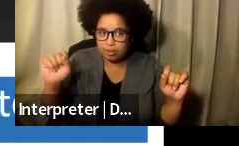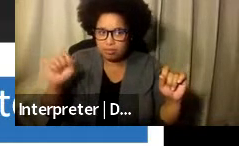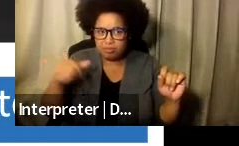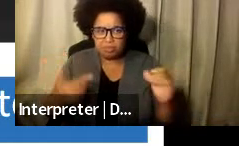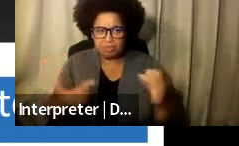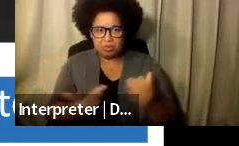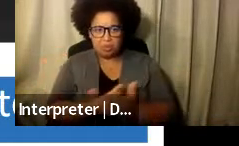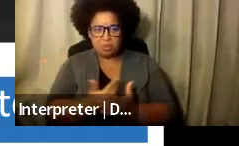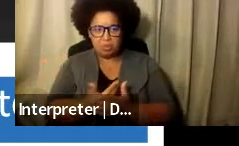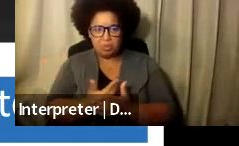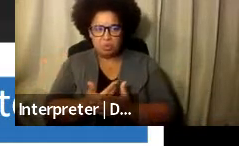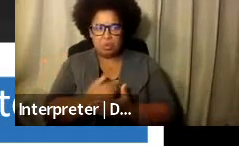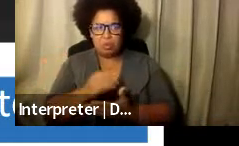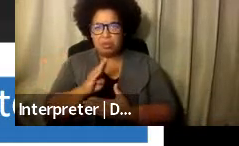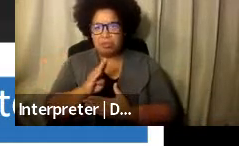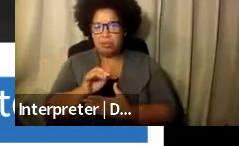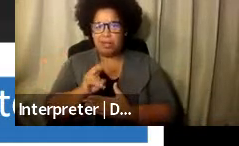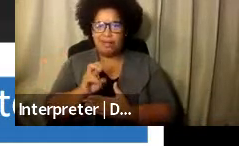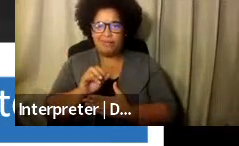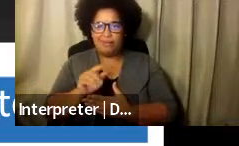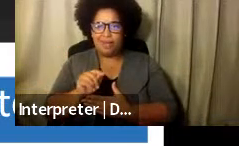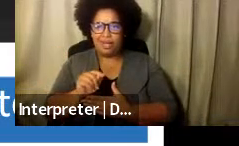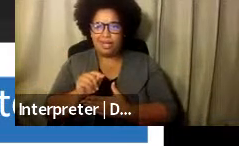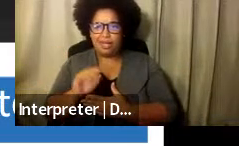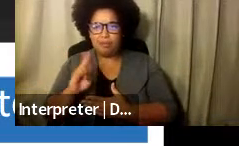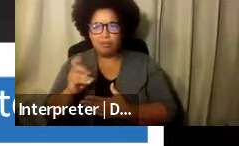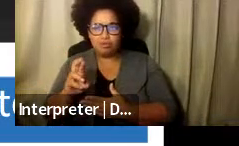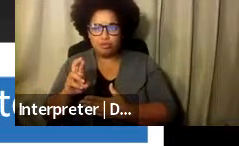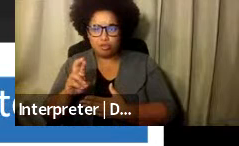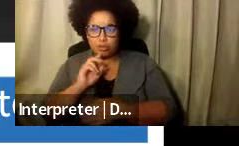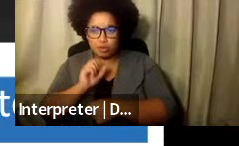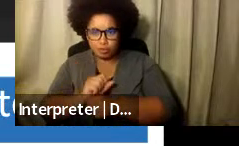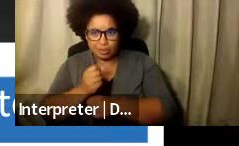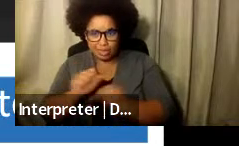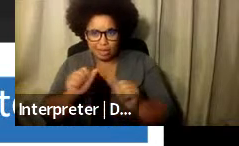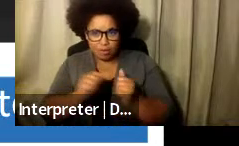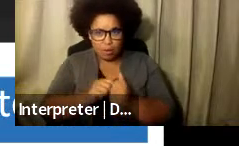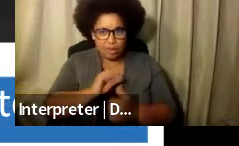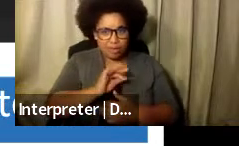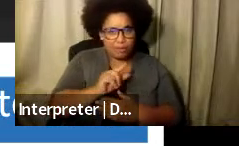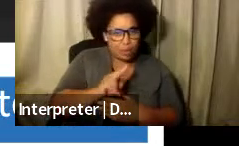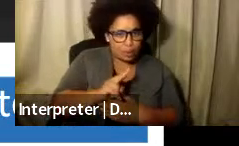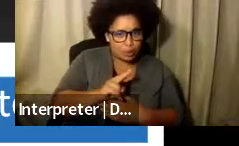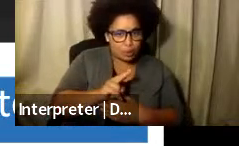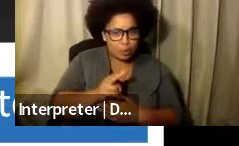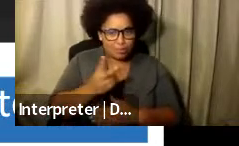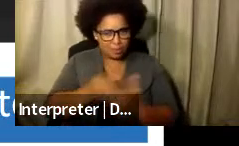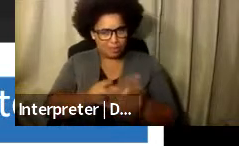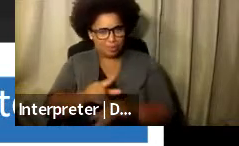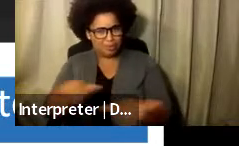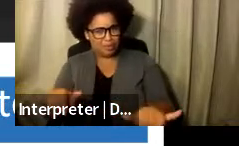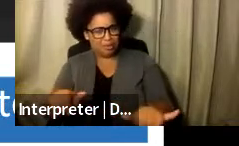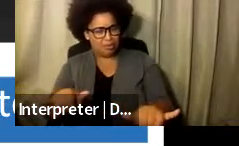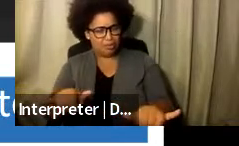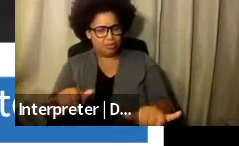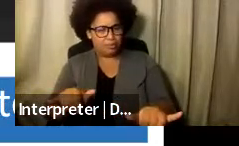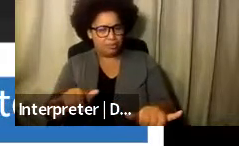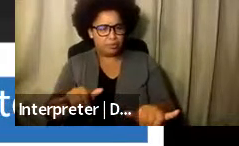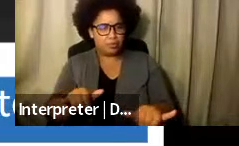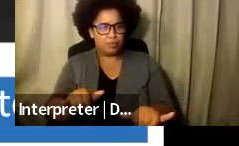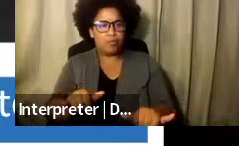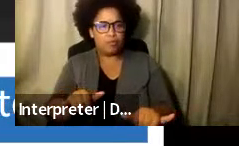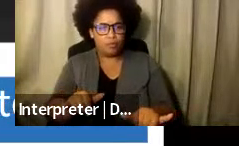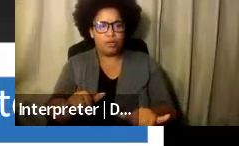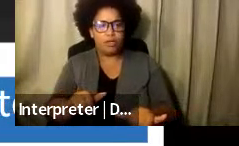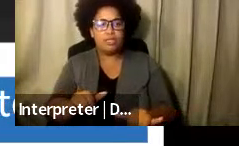new bivalent booster is safe to do both with the flu and that together. It seems that there's been